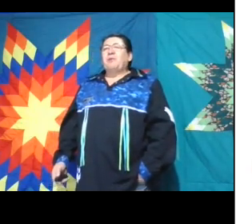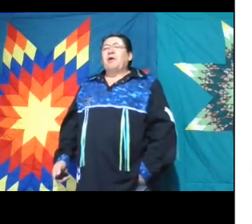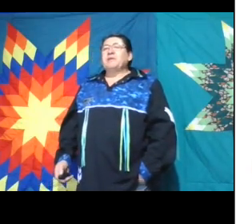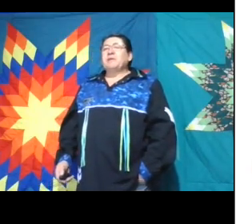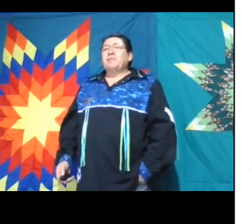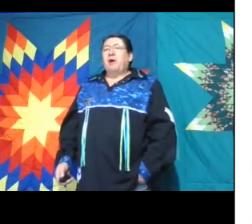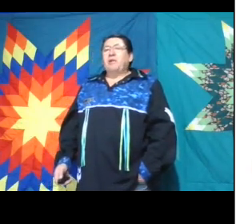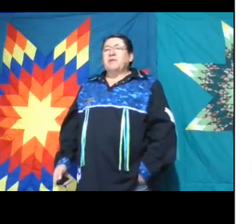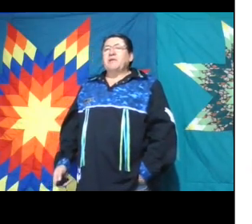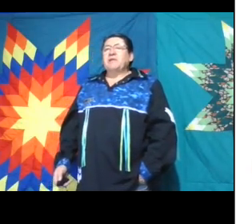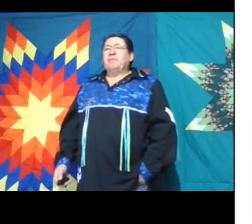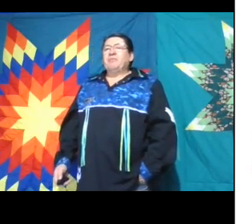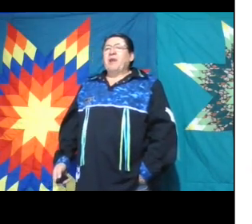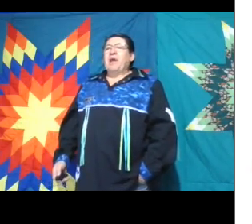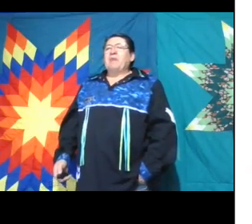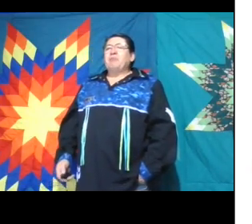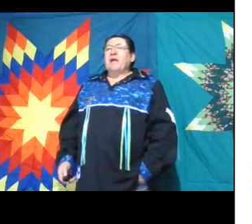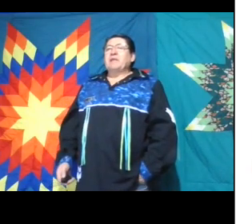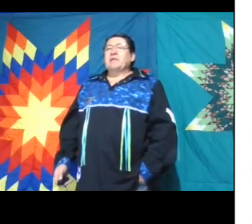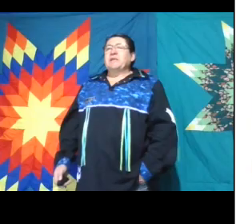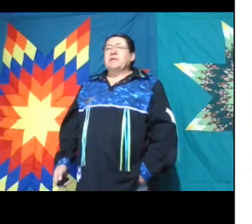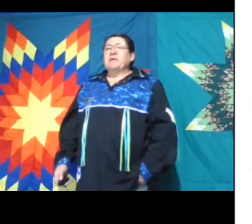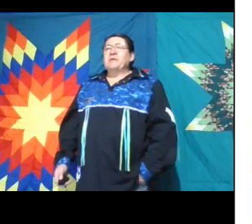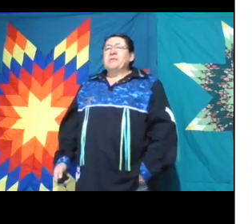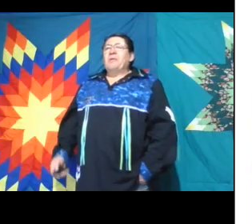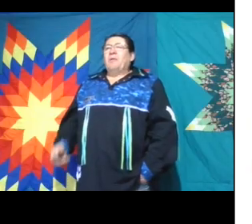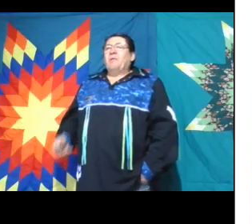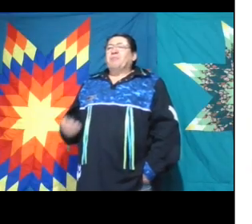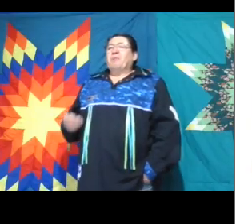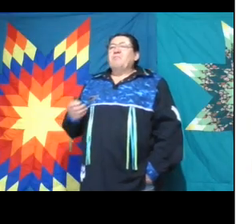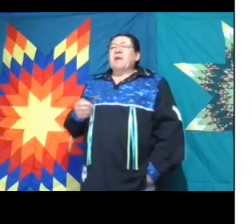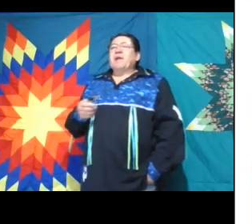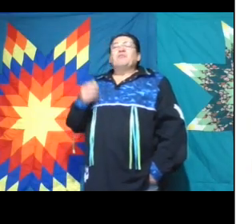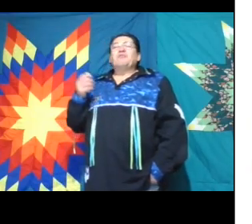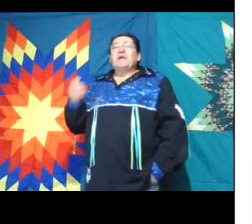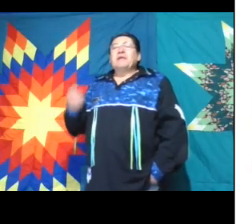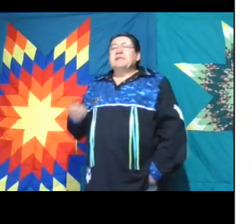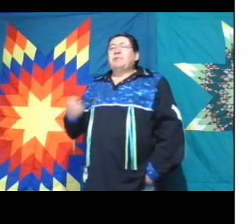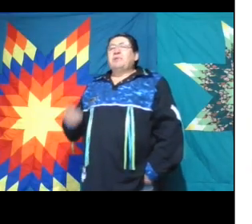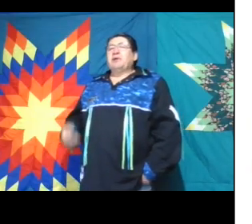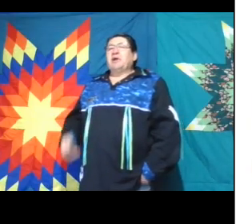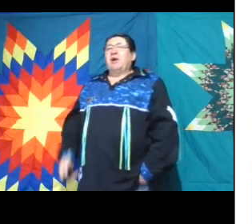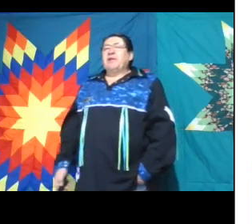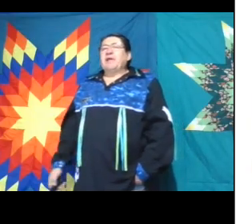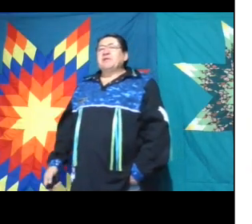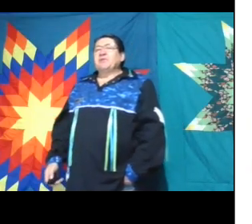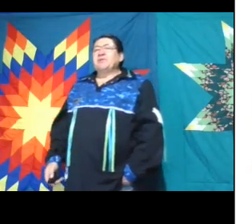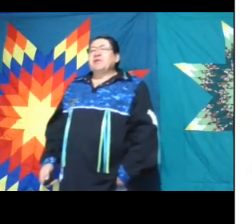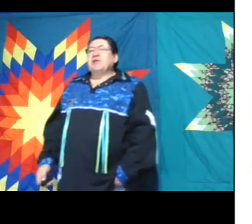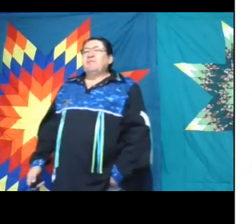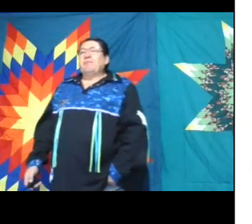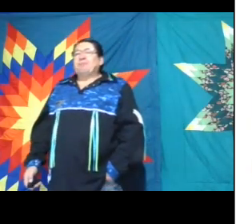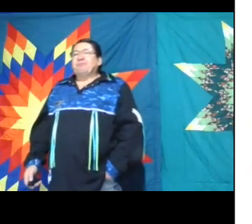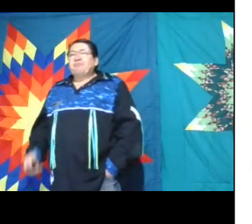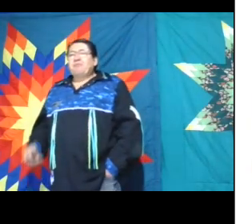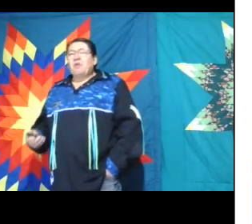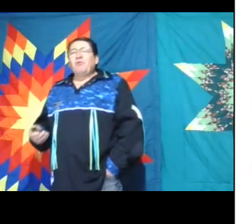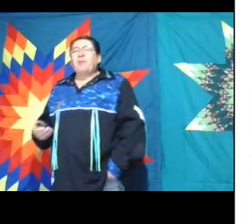institute positive policies and practices, and make reasonable accommodations to